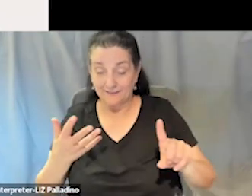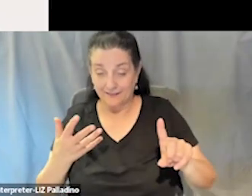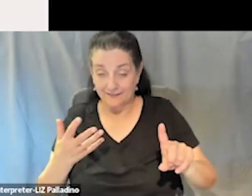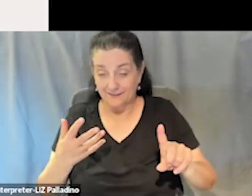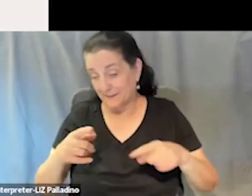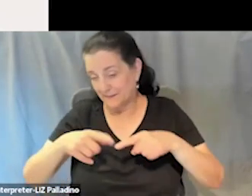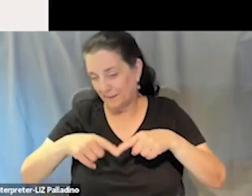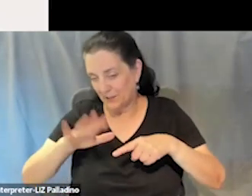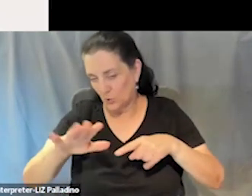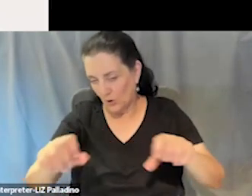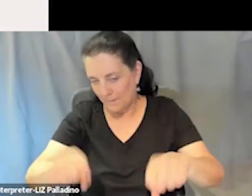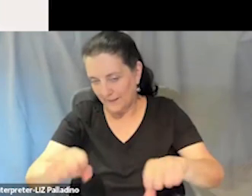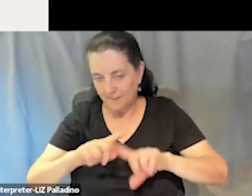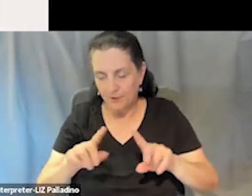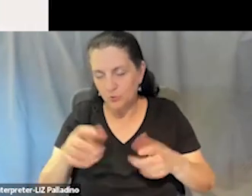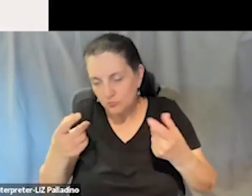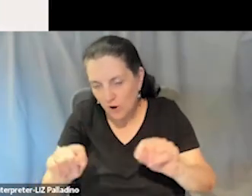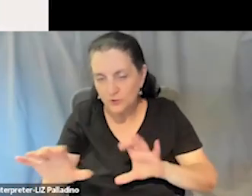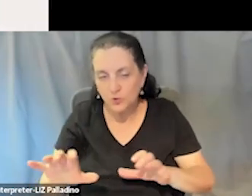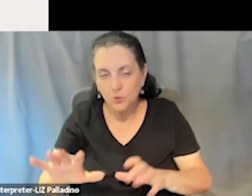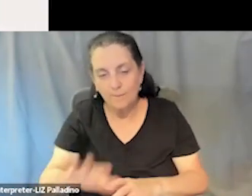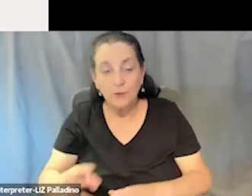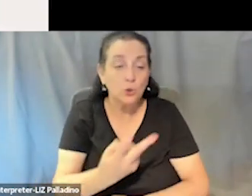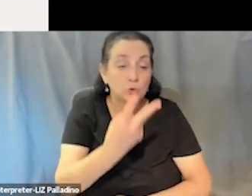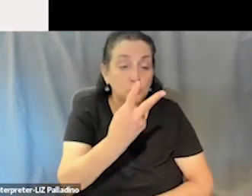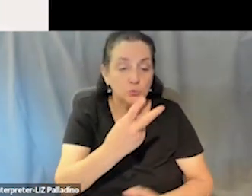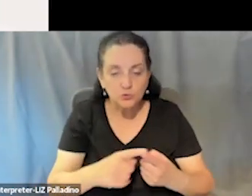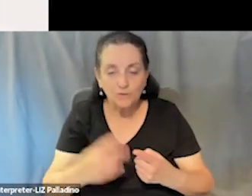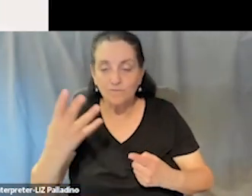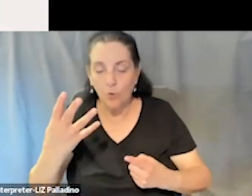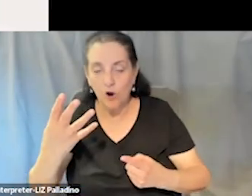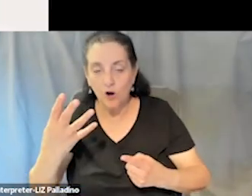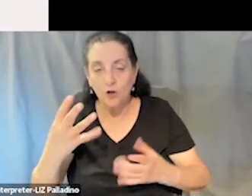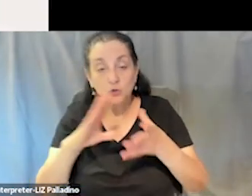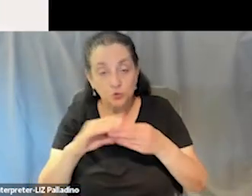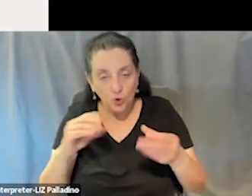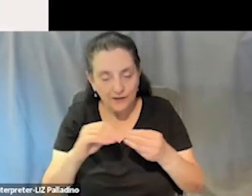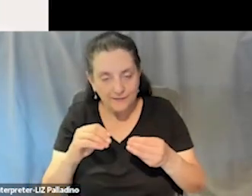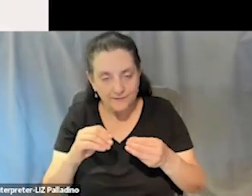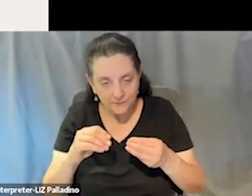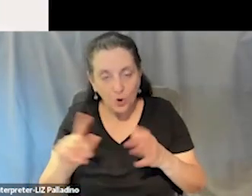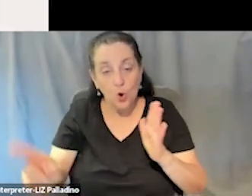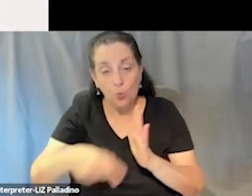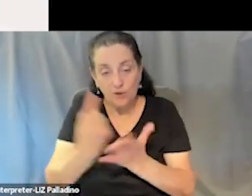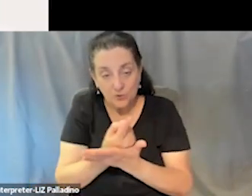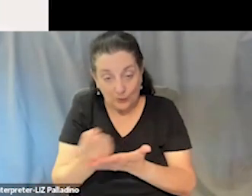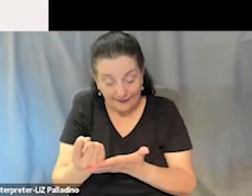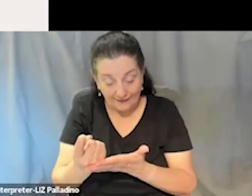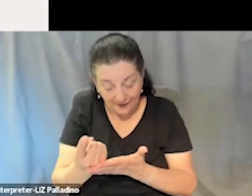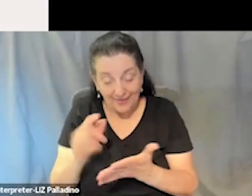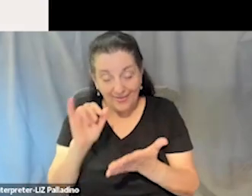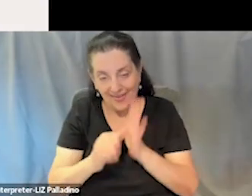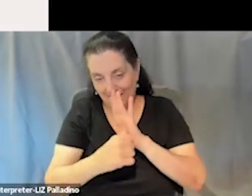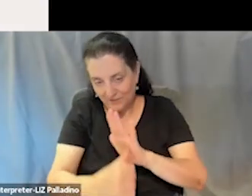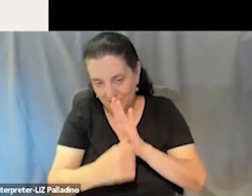we try to do 2 to 4 stories once a week that highlight whatever element